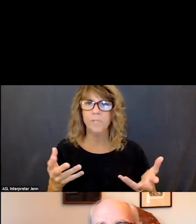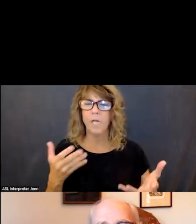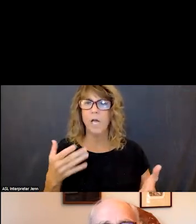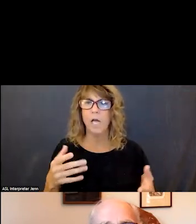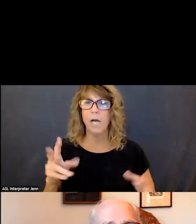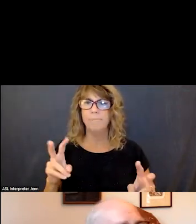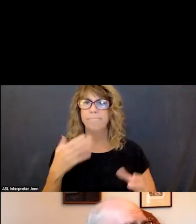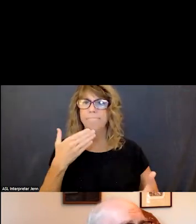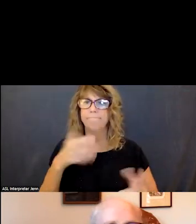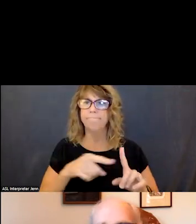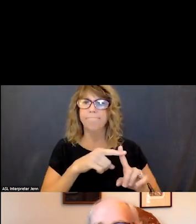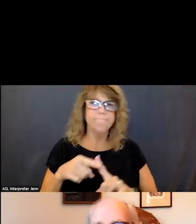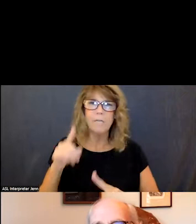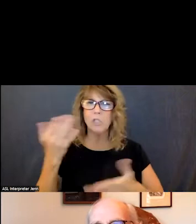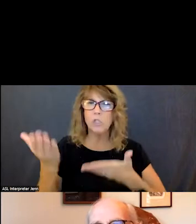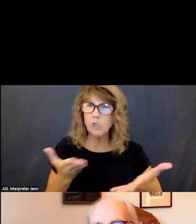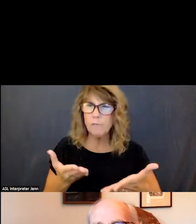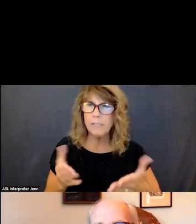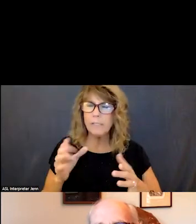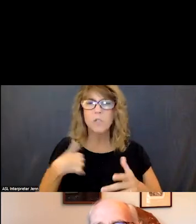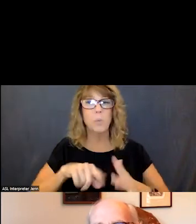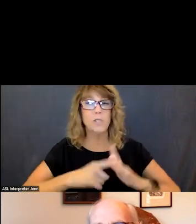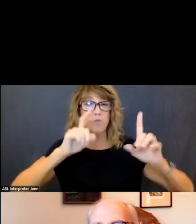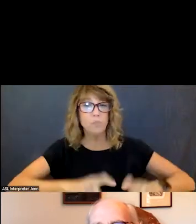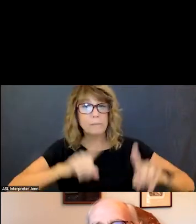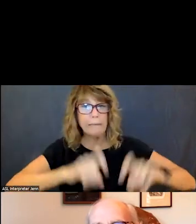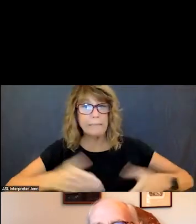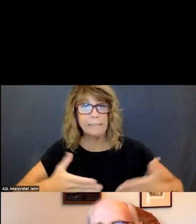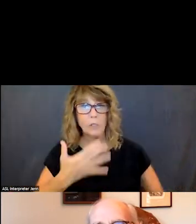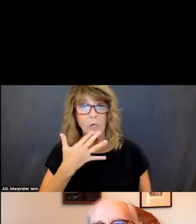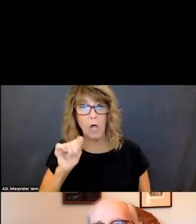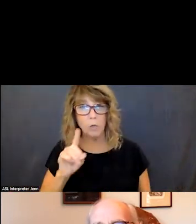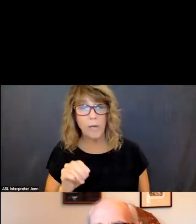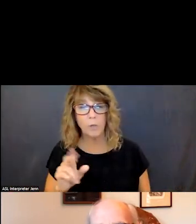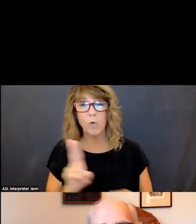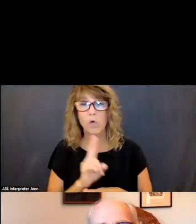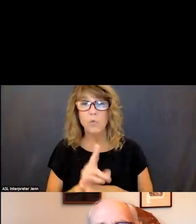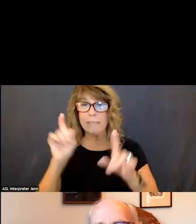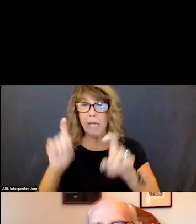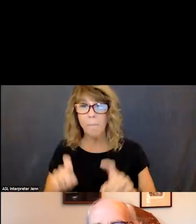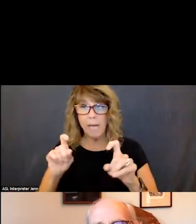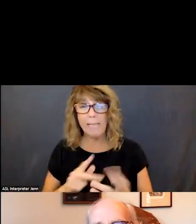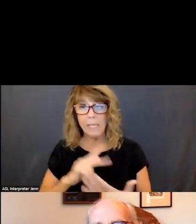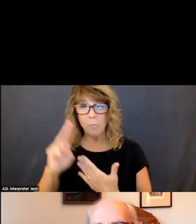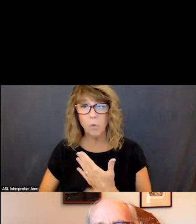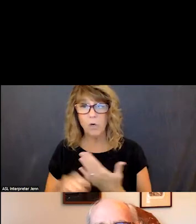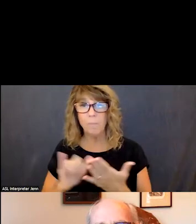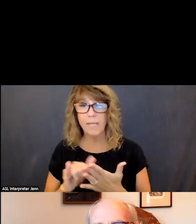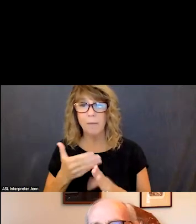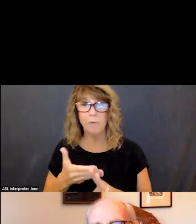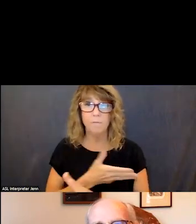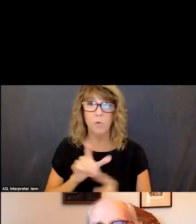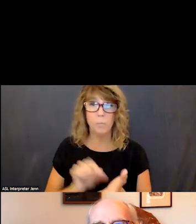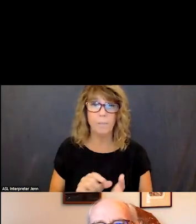so we began to test it in Colorado with a pilot program that we've previously published.